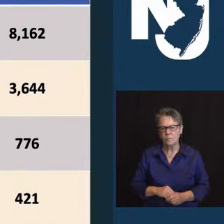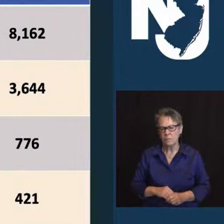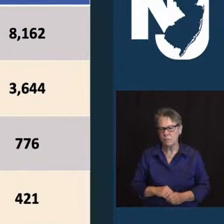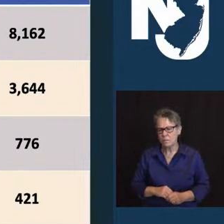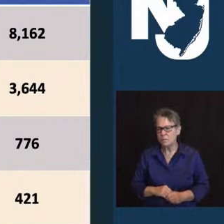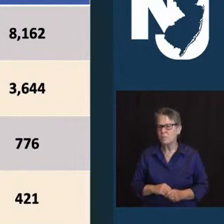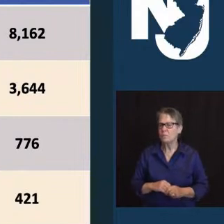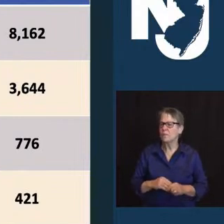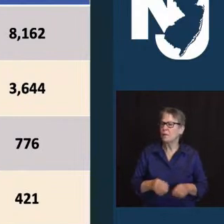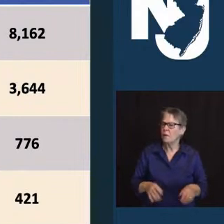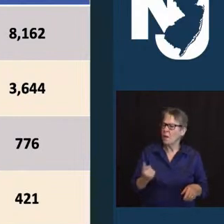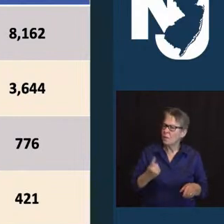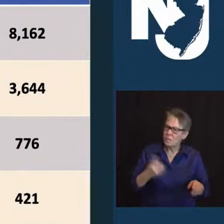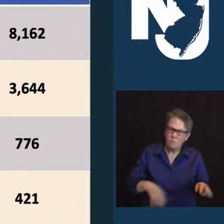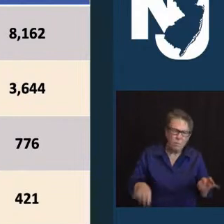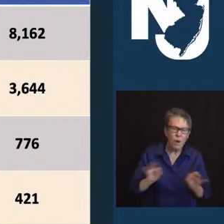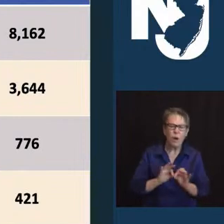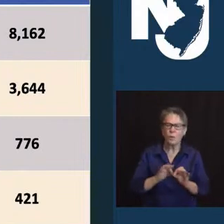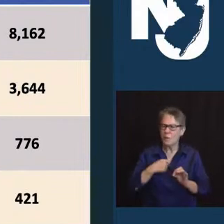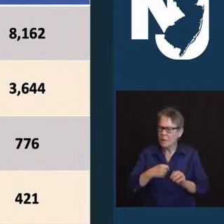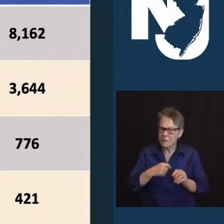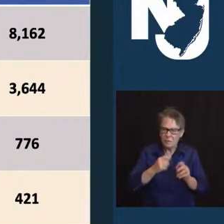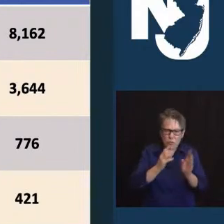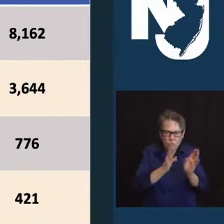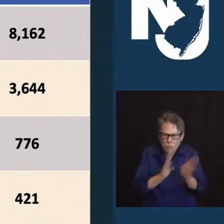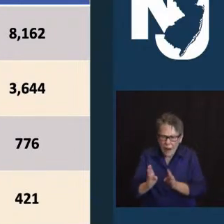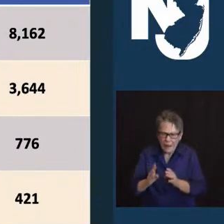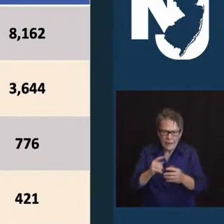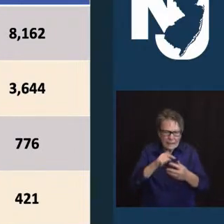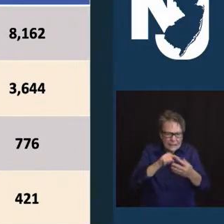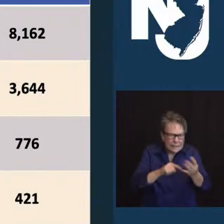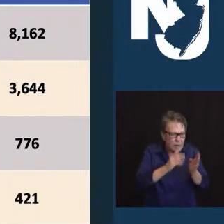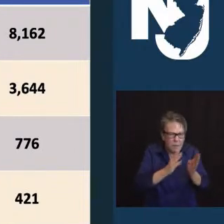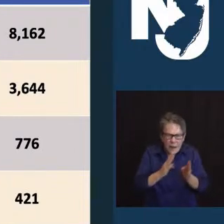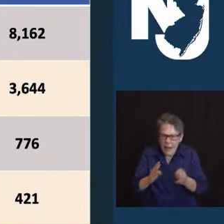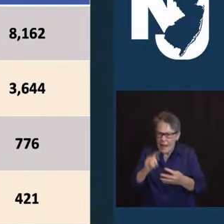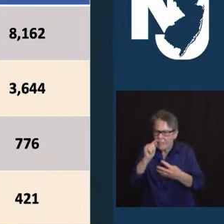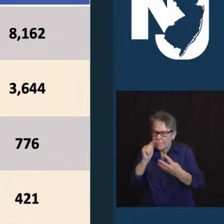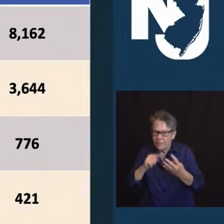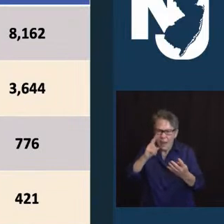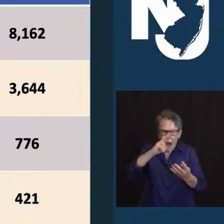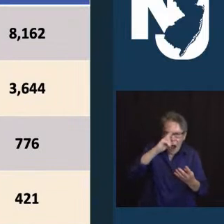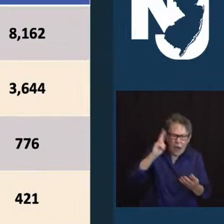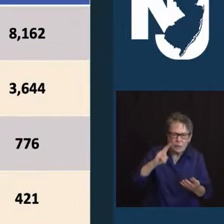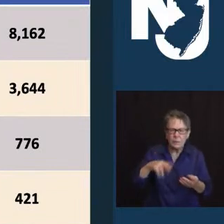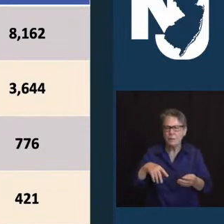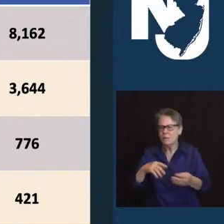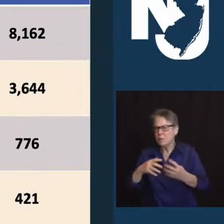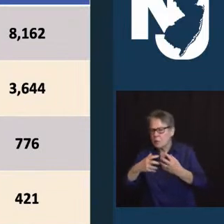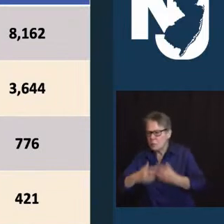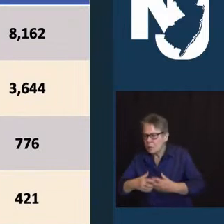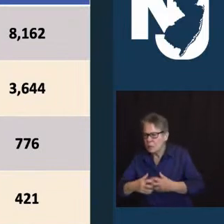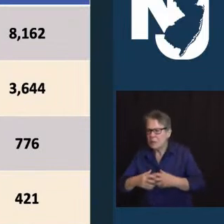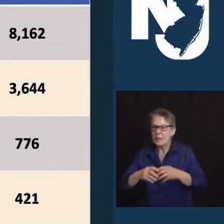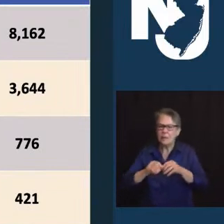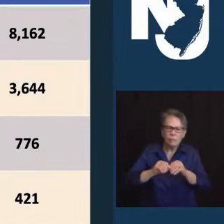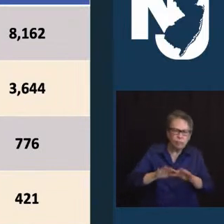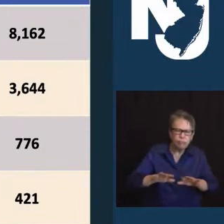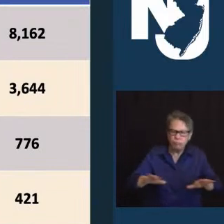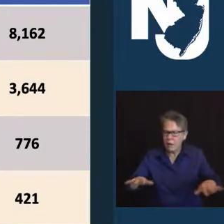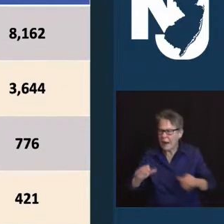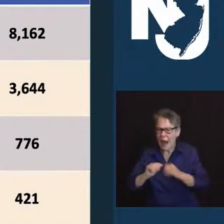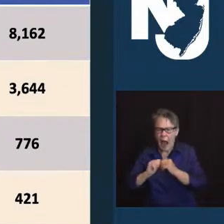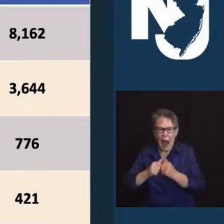that we think we can't push ourselves down to the best case scenario. We would love nothing more than to be